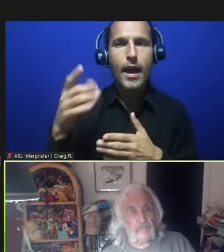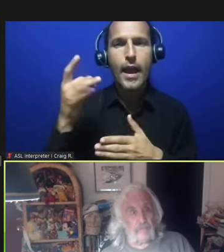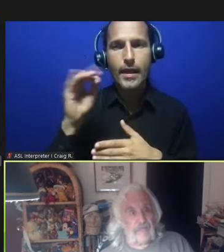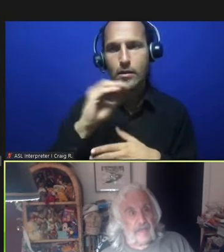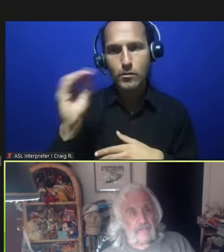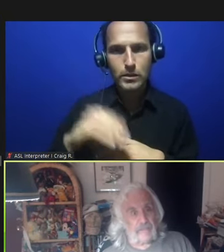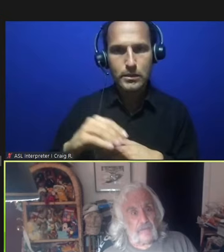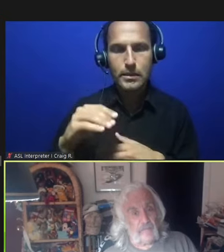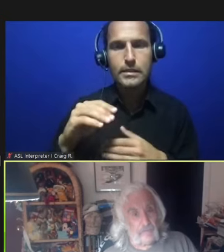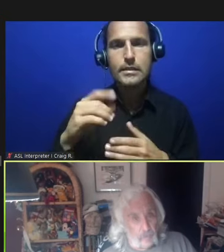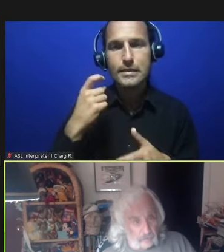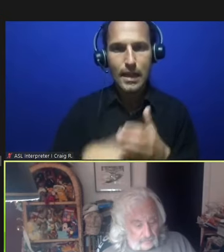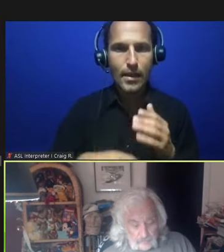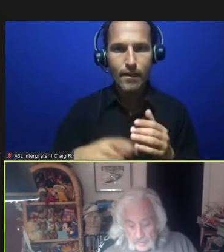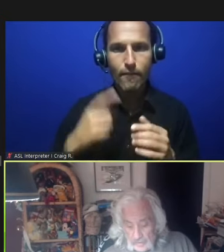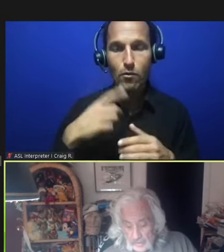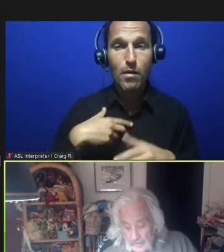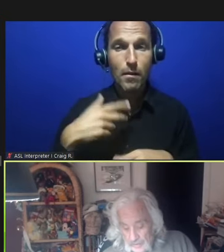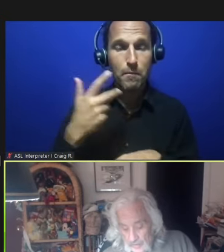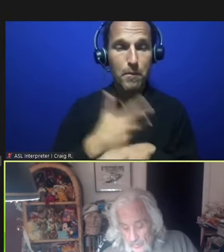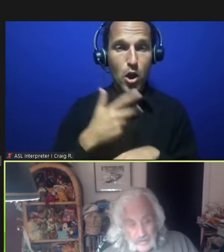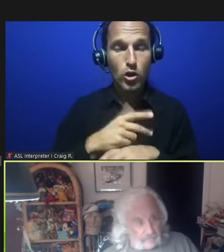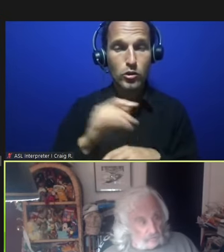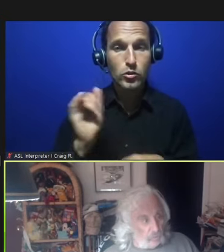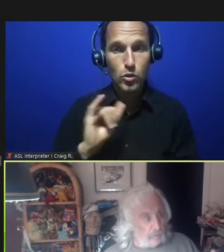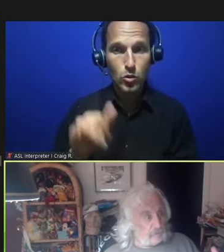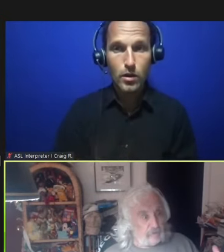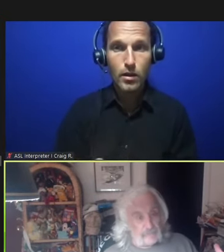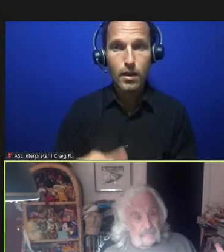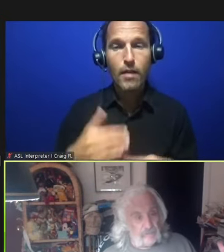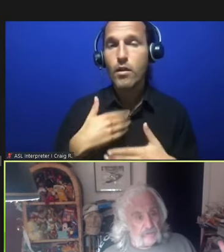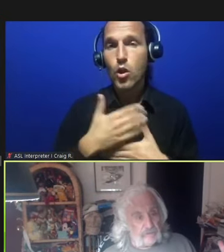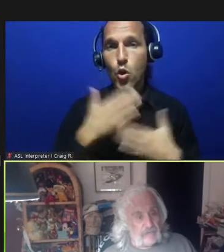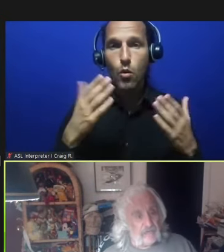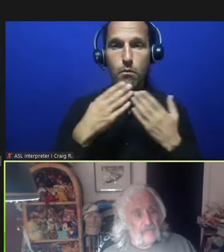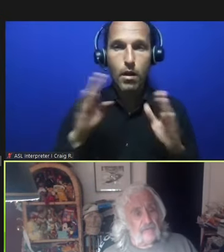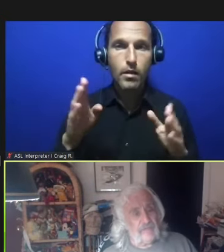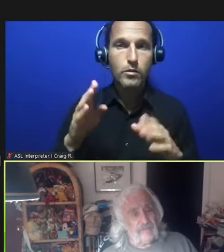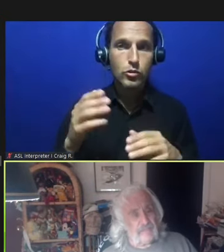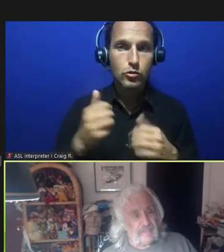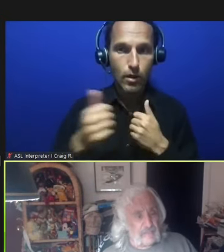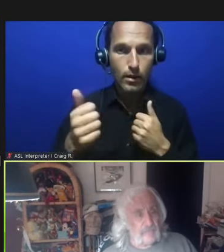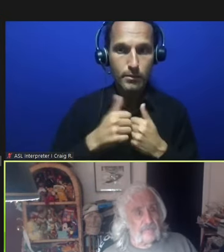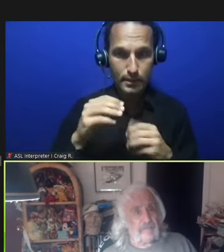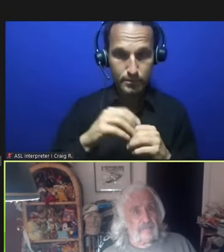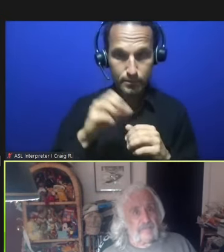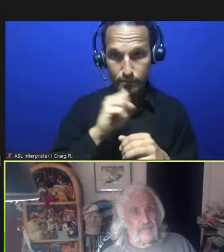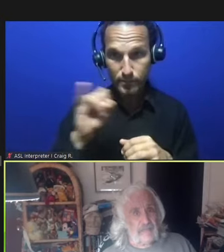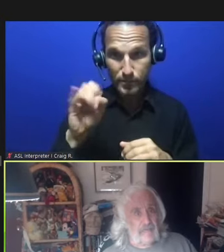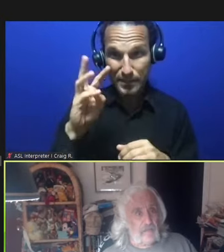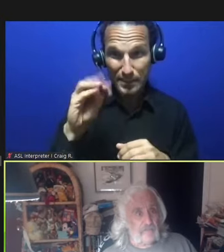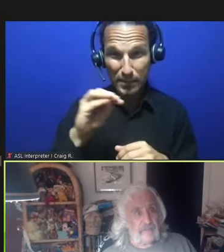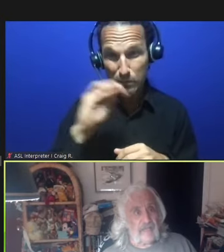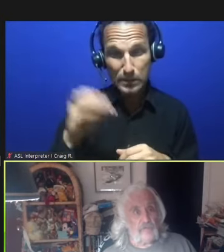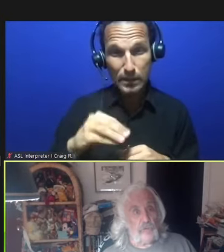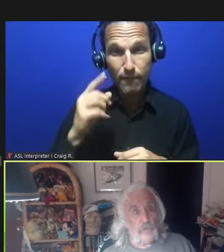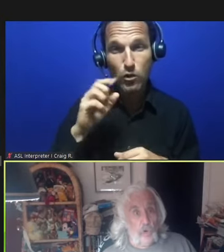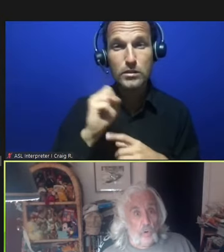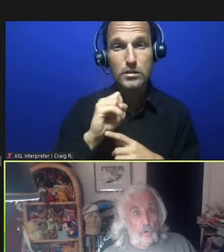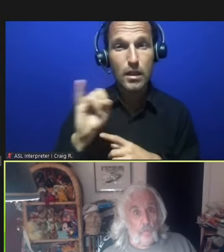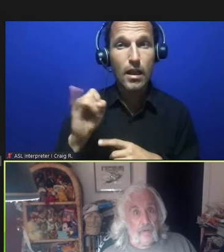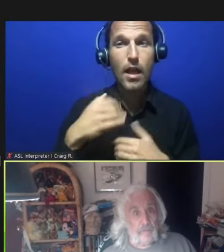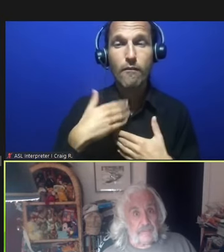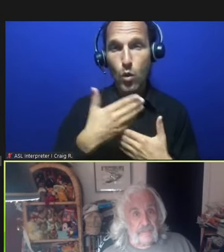18% tax on top of my parking. We have no public transportation in Staten Island. 60% of Staten Islanders have